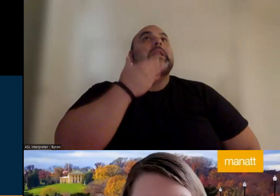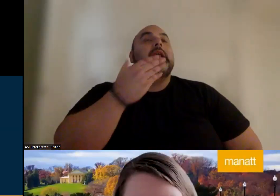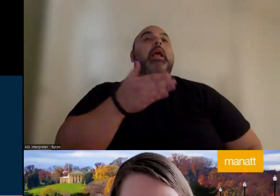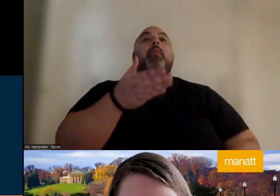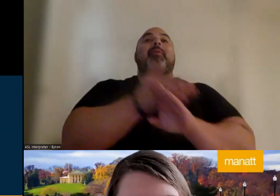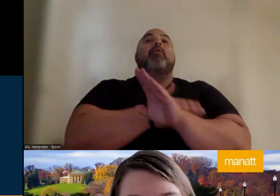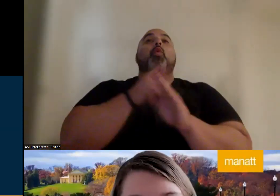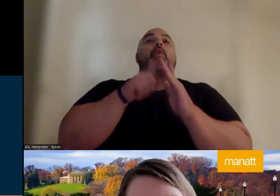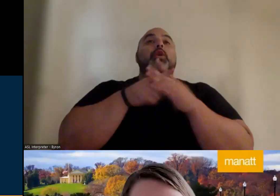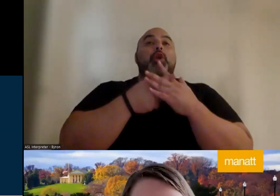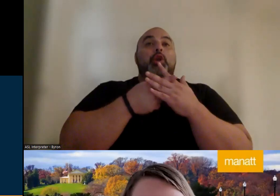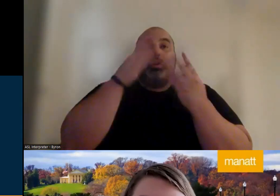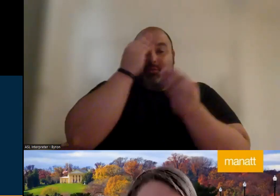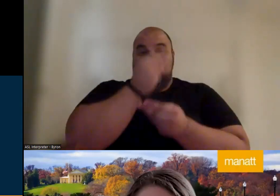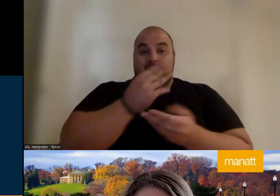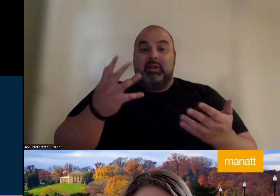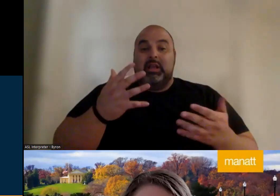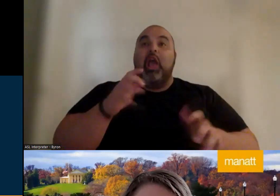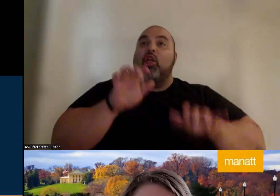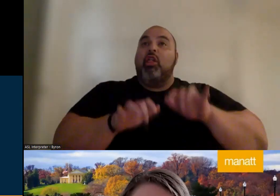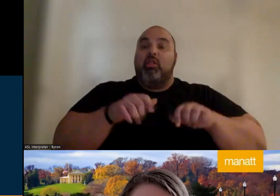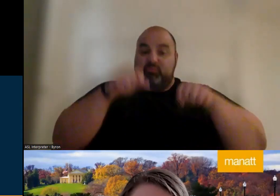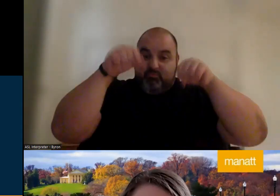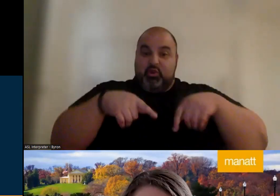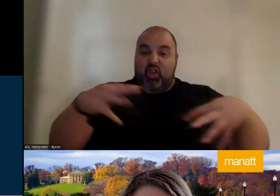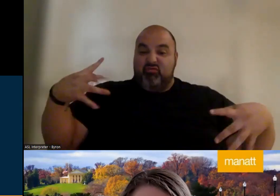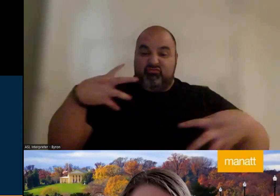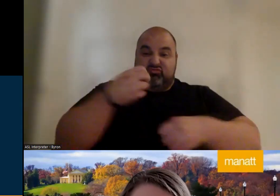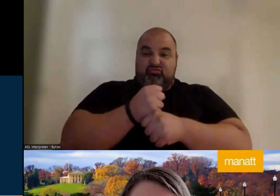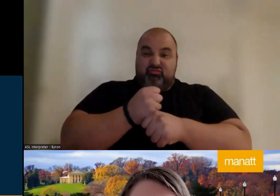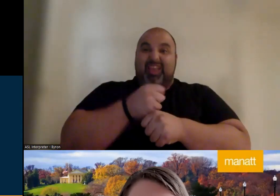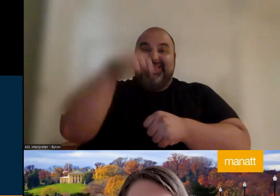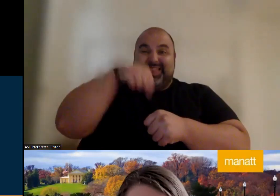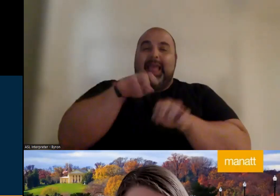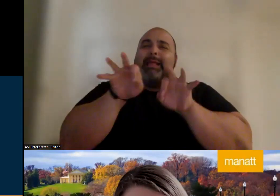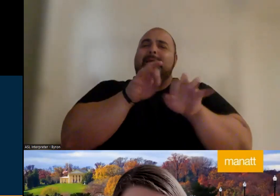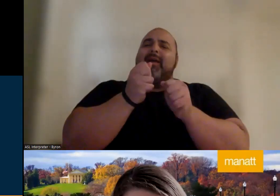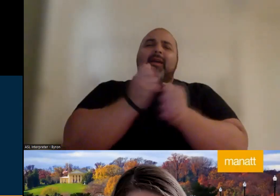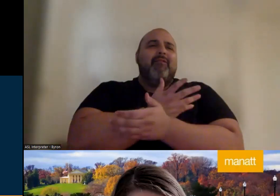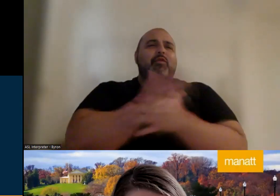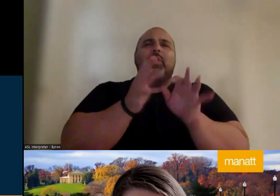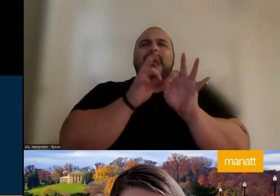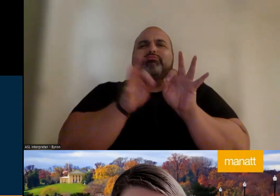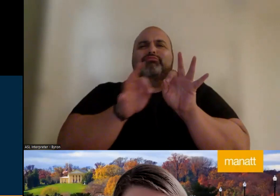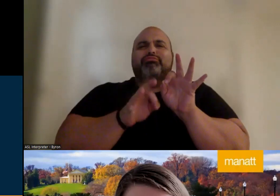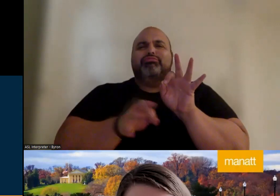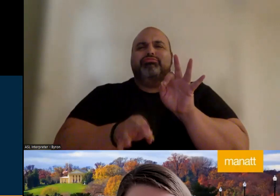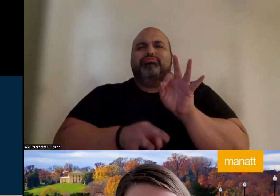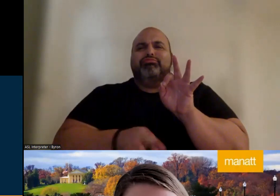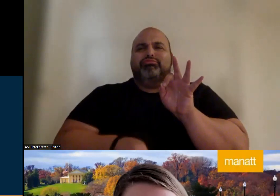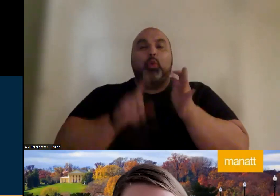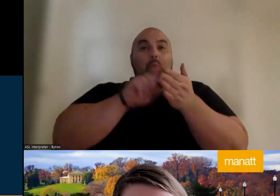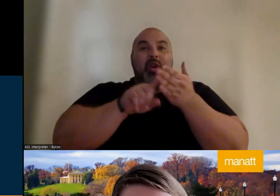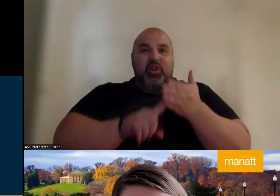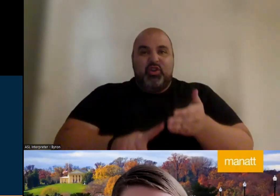will just note that I have dropped in the chat a summary document that covers all of the different pieces of research that we will touch on